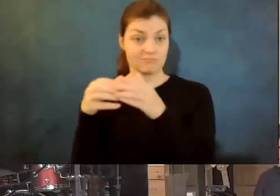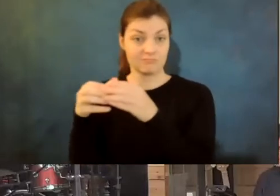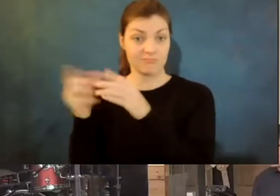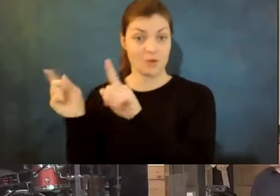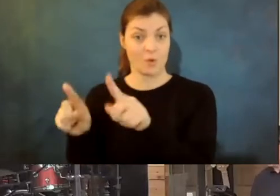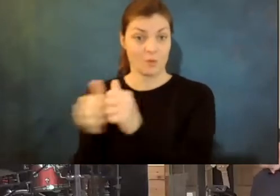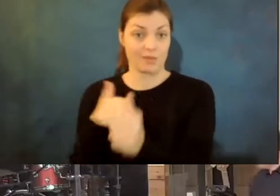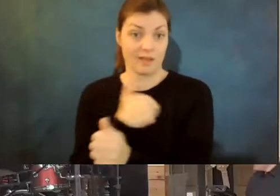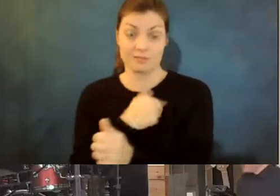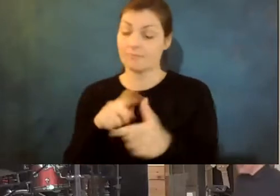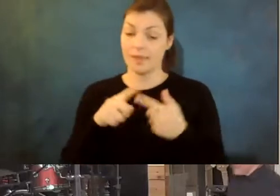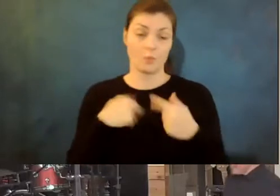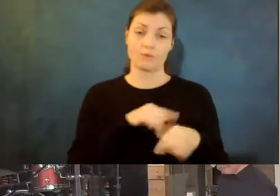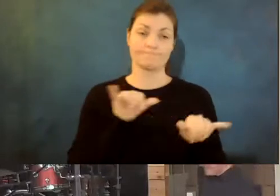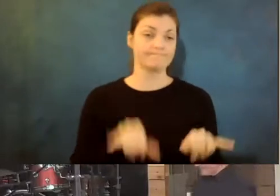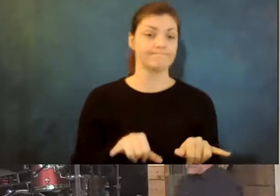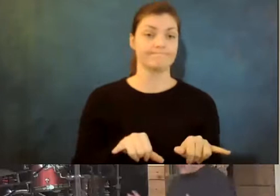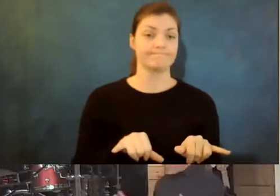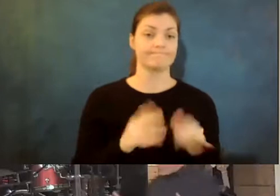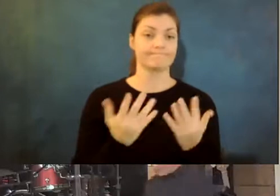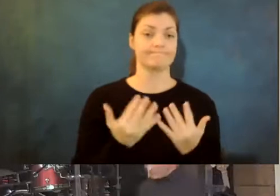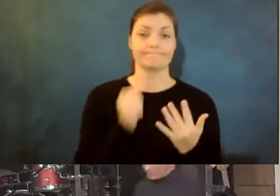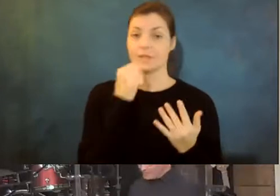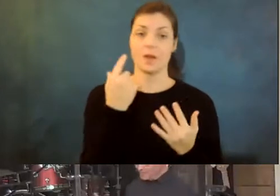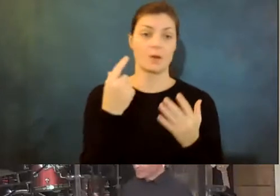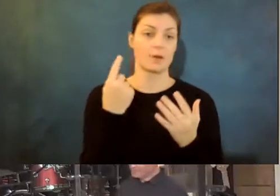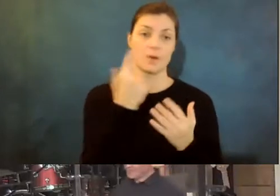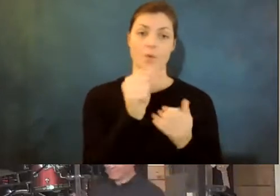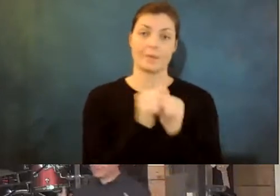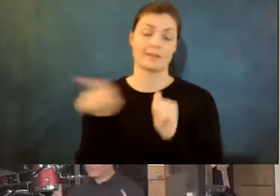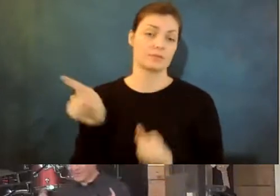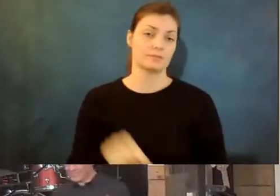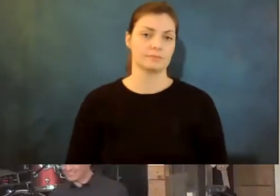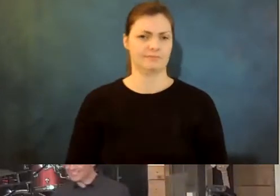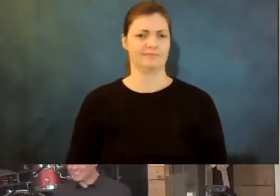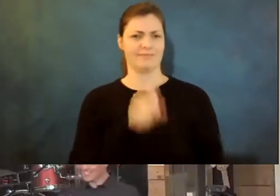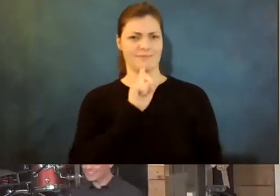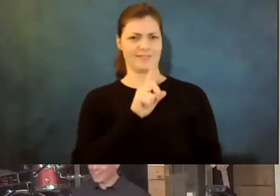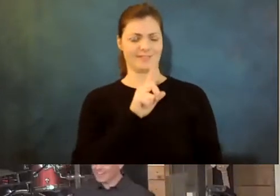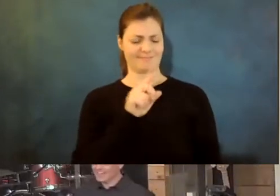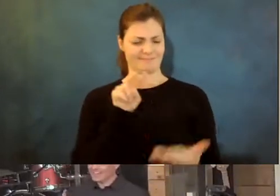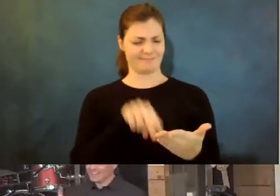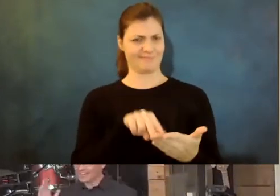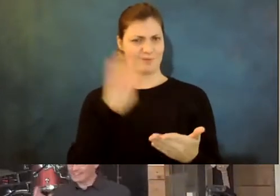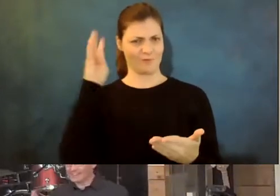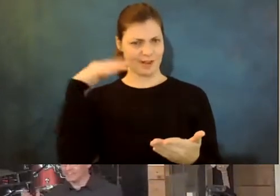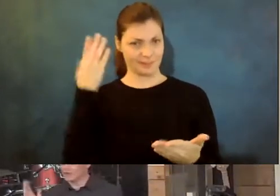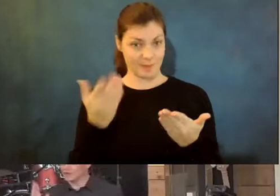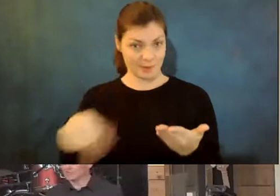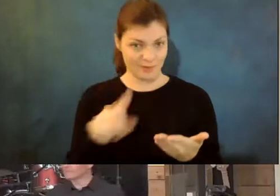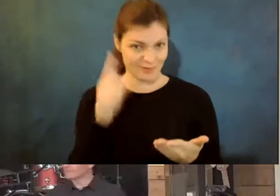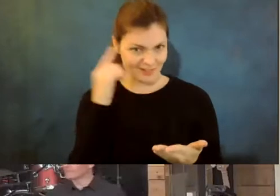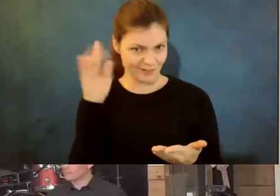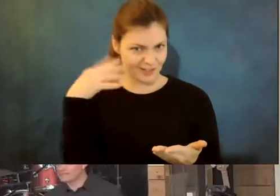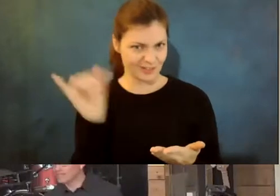And then Moses does something that, I don't know about you, but it strikes me as crazy. He says, God answered and says, I'm